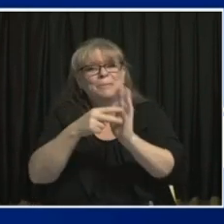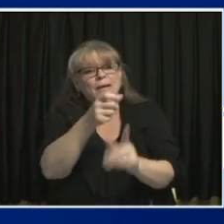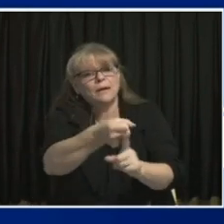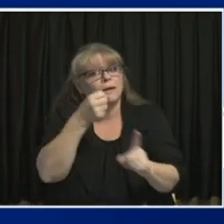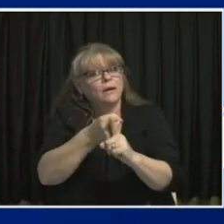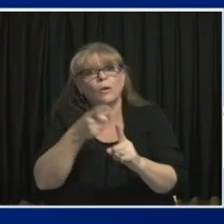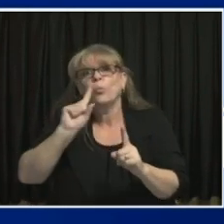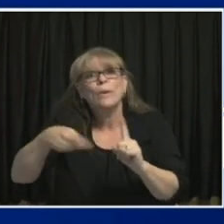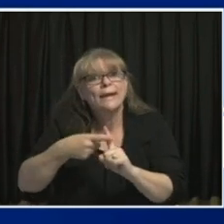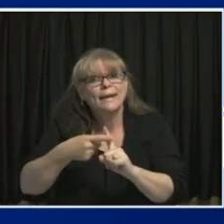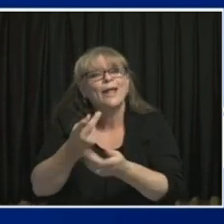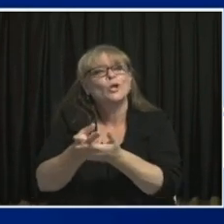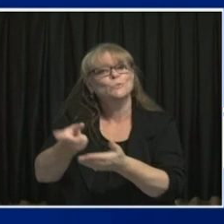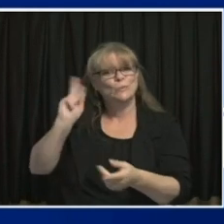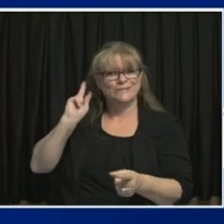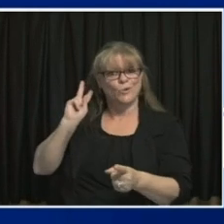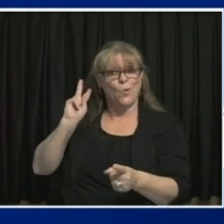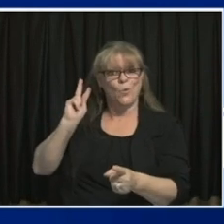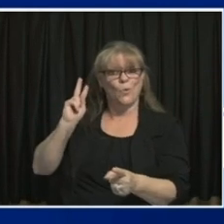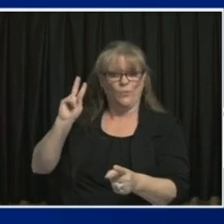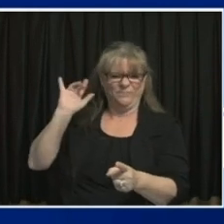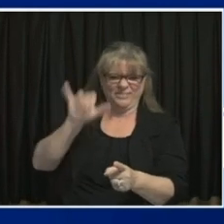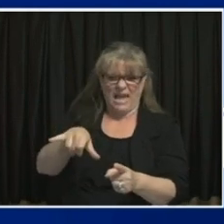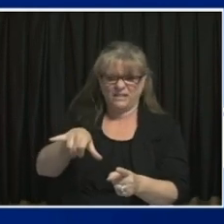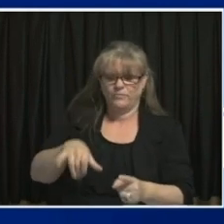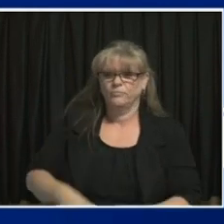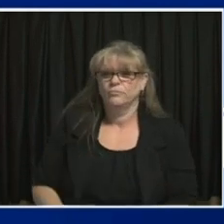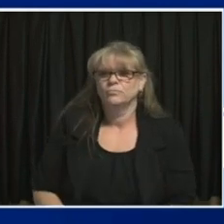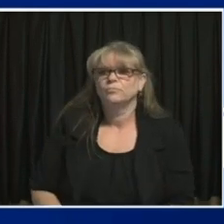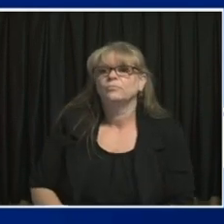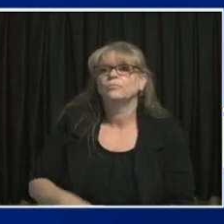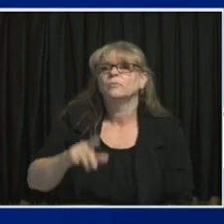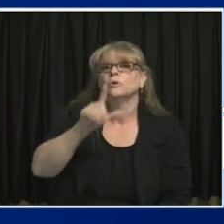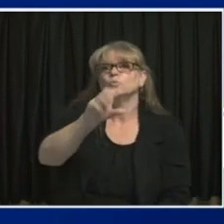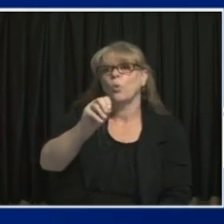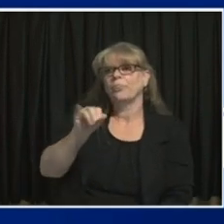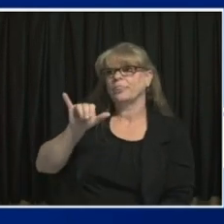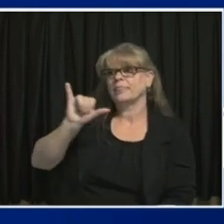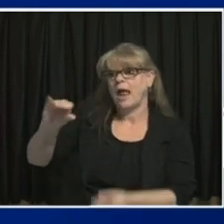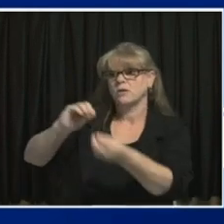looking for. What they're really looking for is the second and third generation